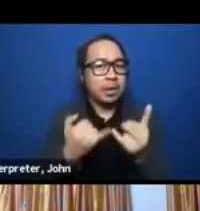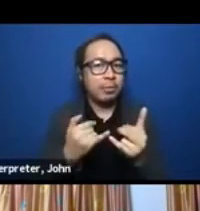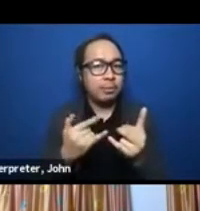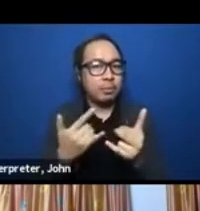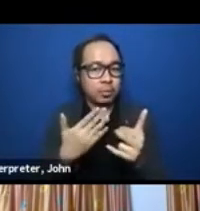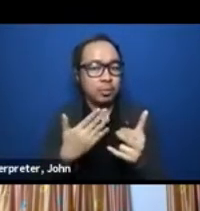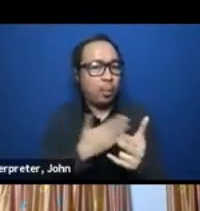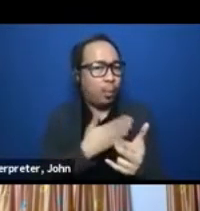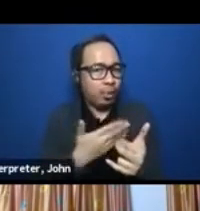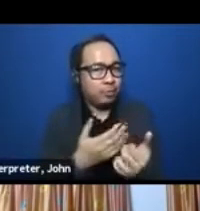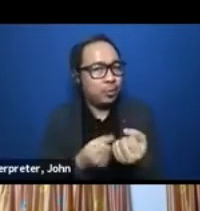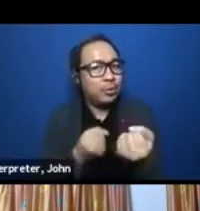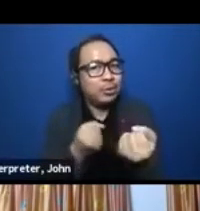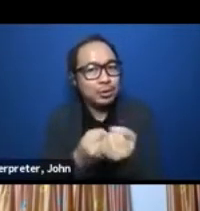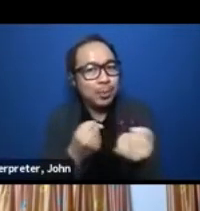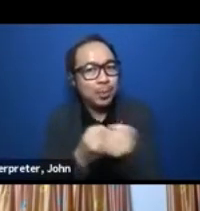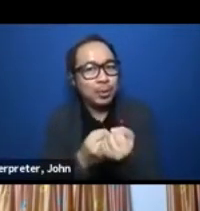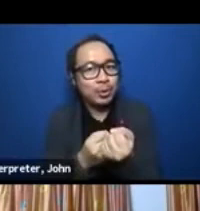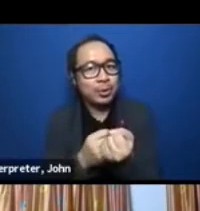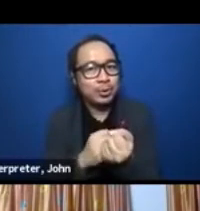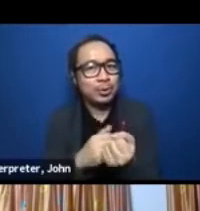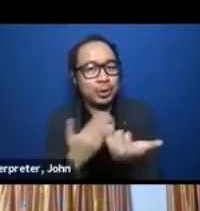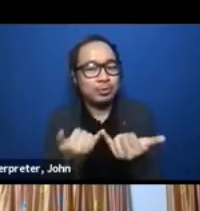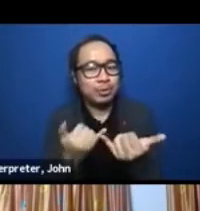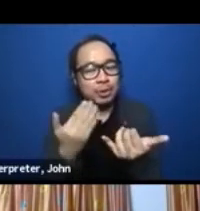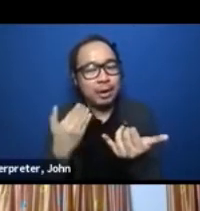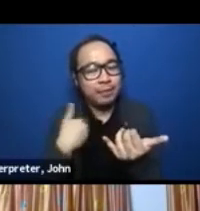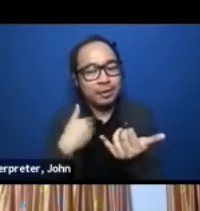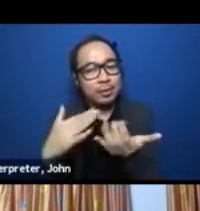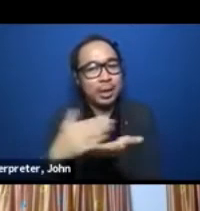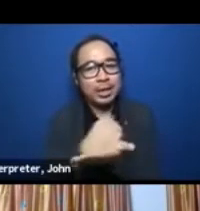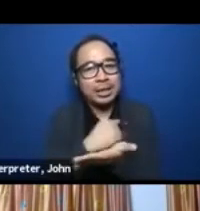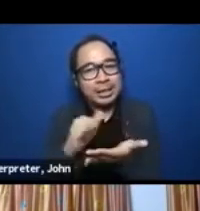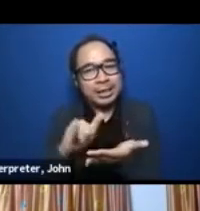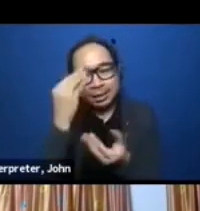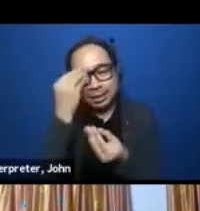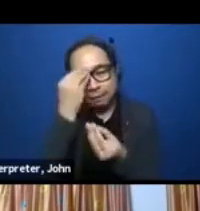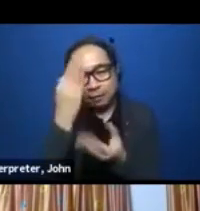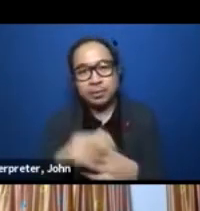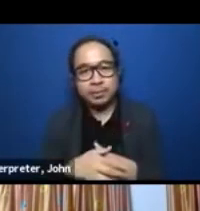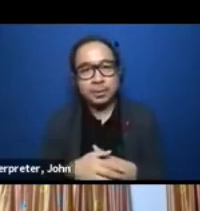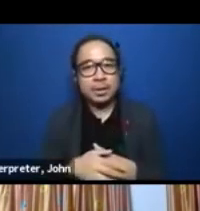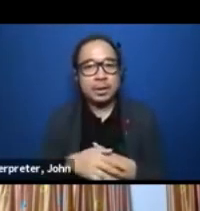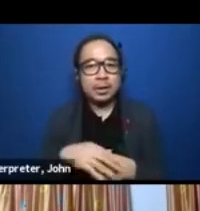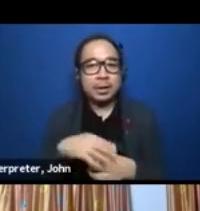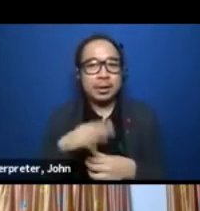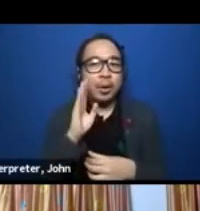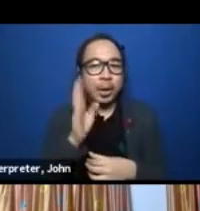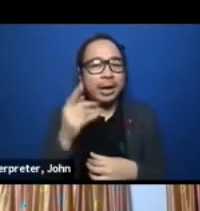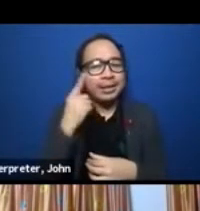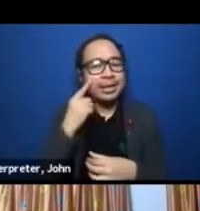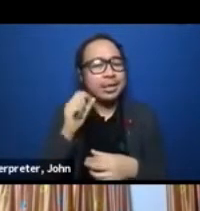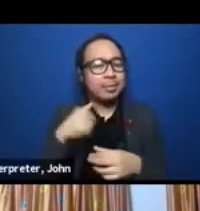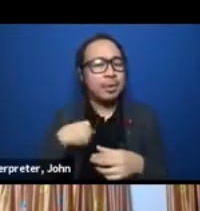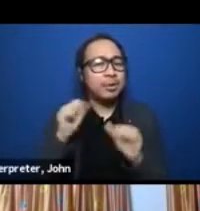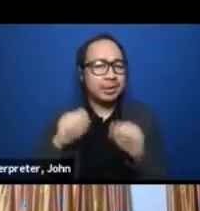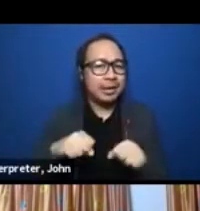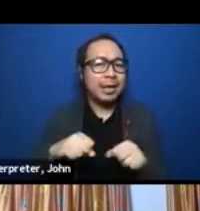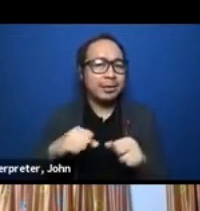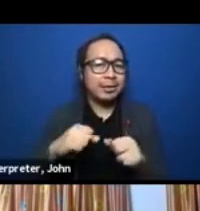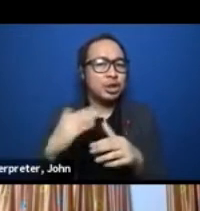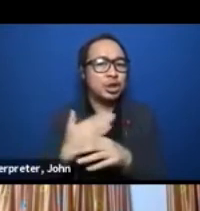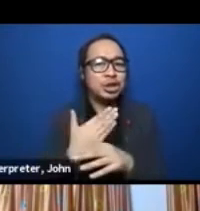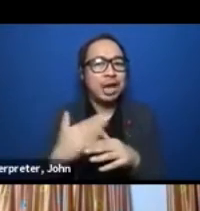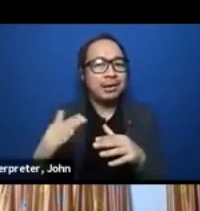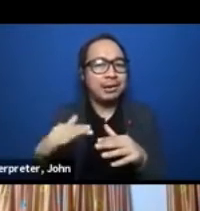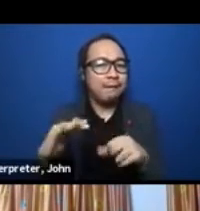on that one. So we can got that information. So I will, I can share the full papers from the